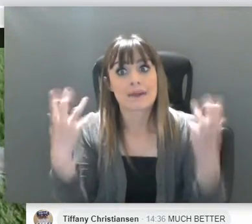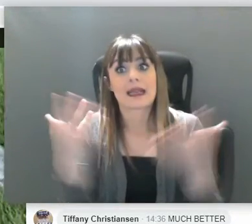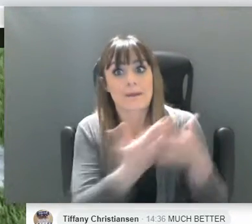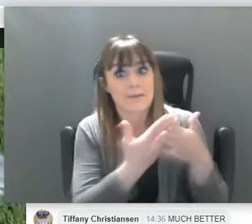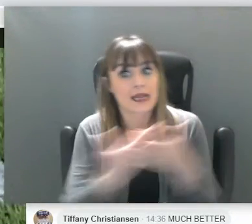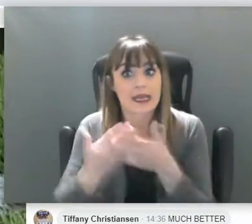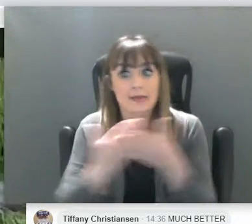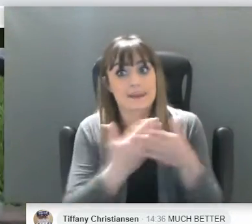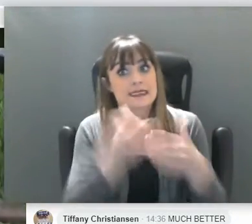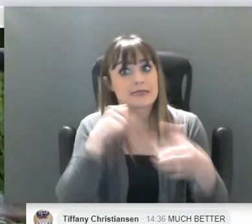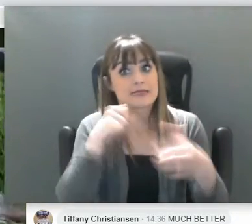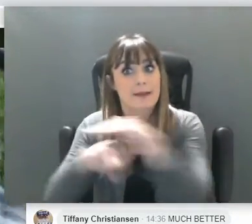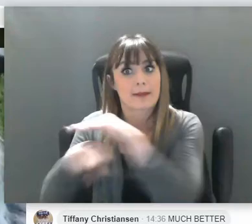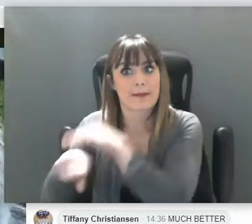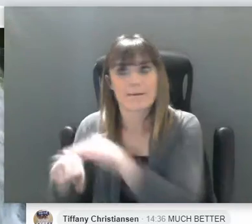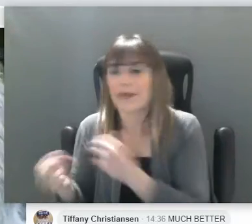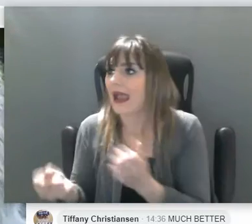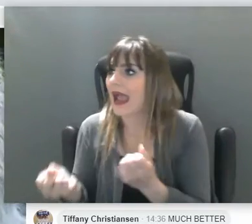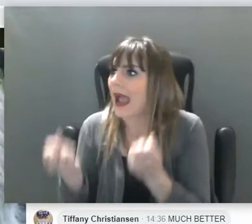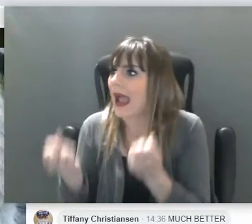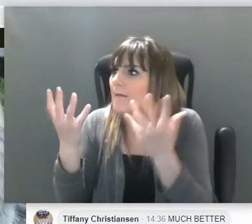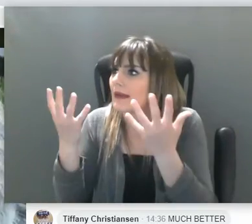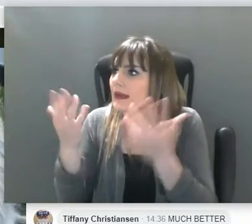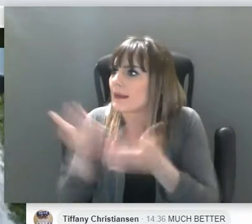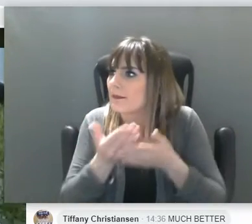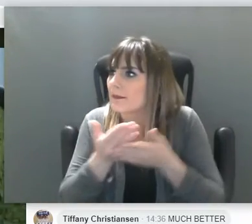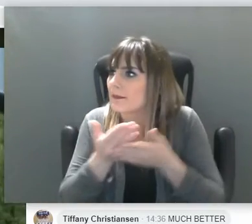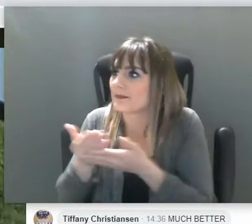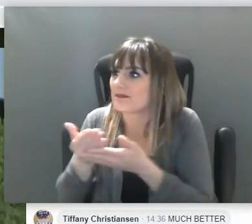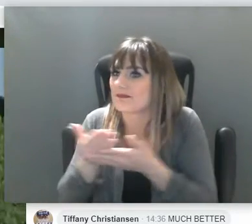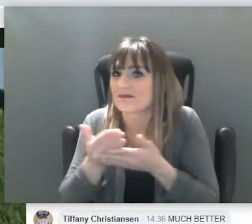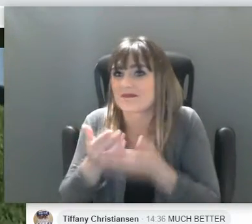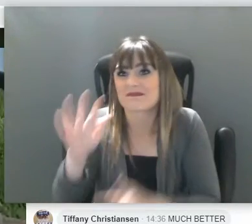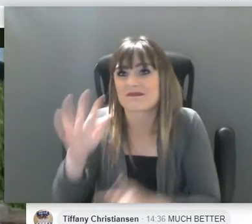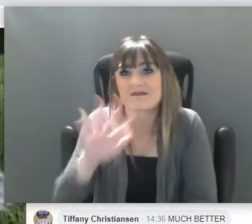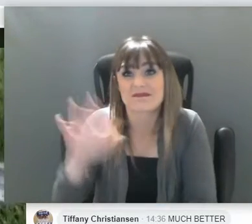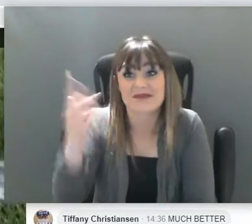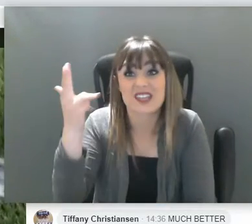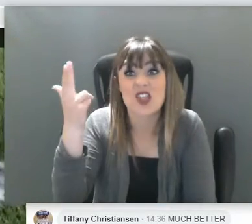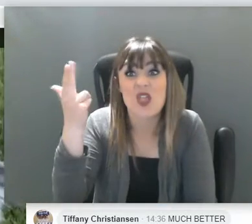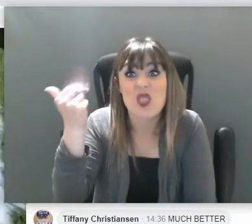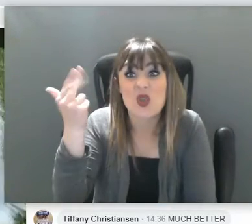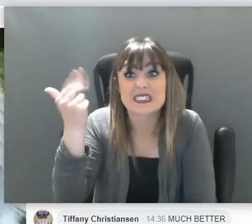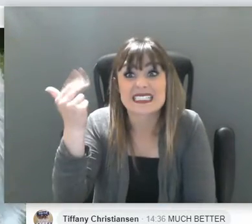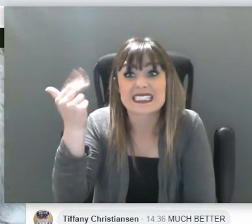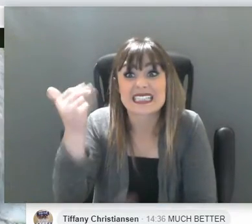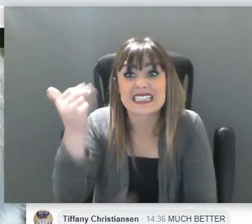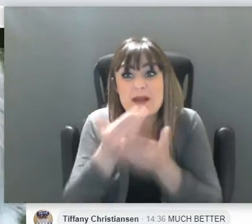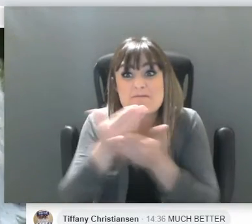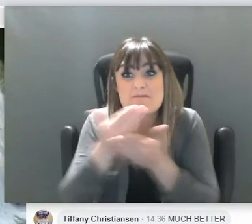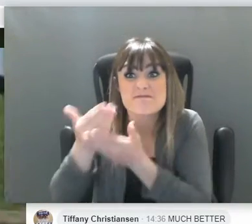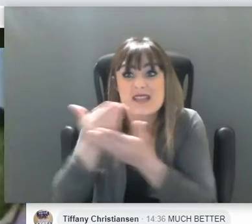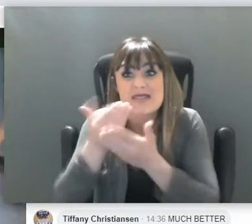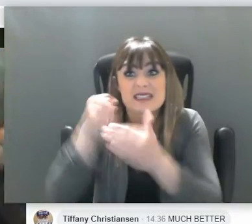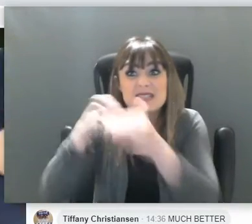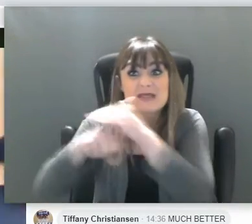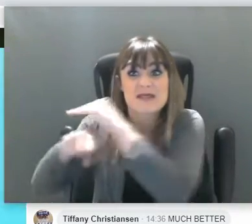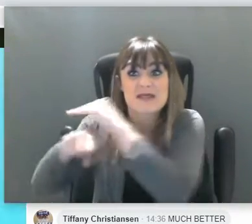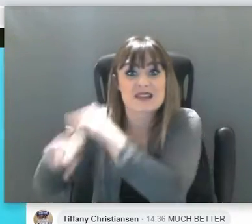Yes. How many babies do they have at any given time? They have around 13. Yeah, Millie's getting excited